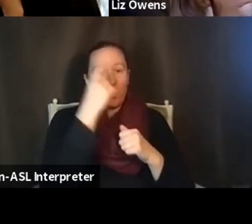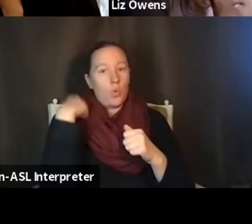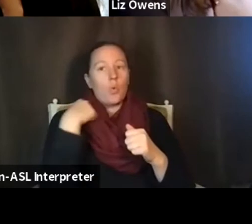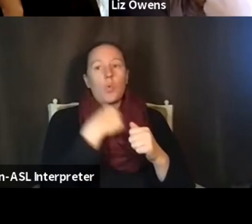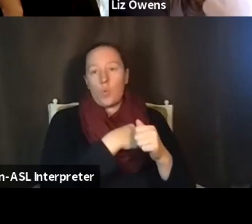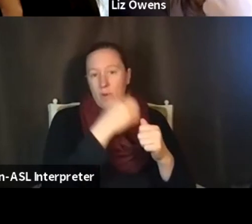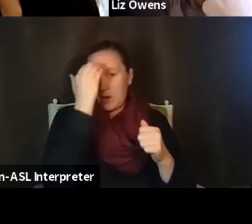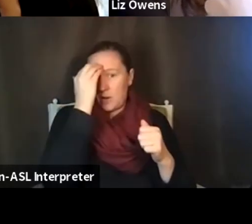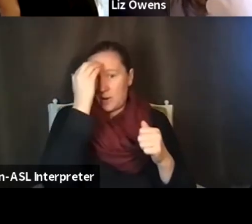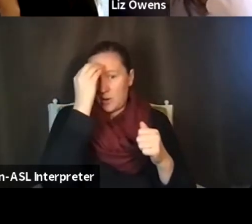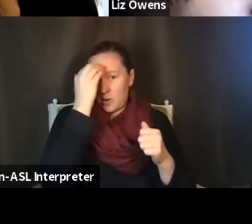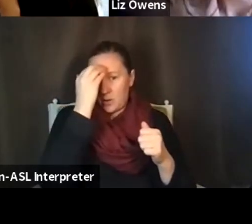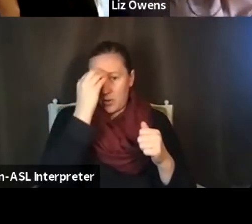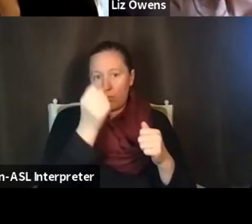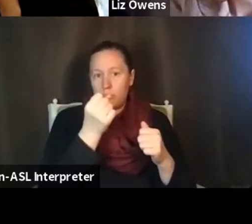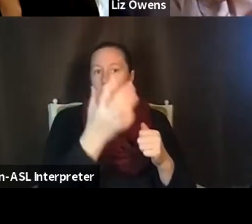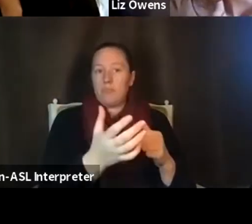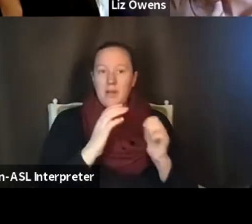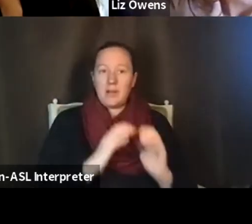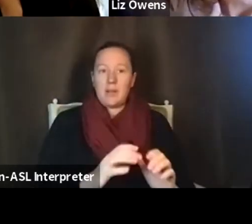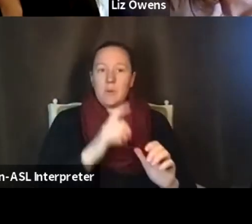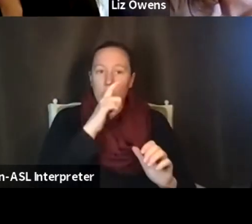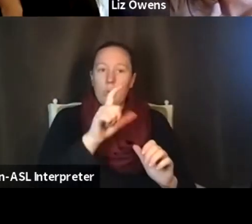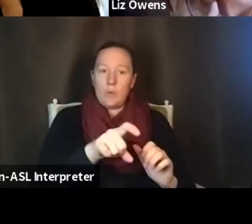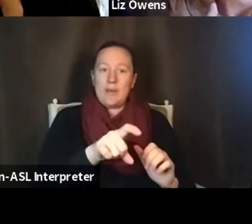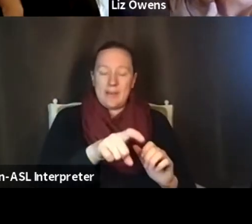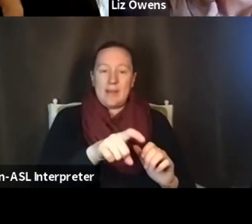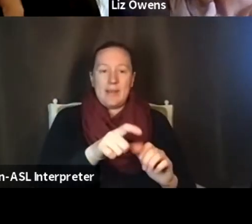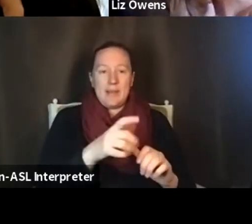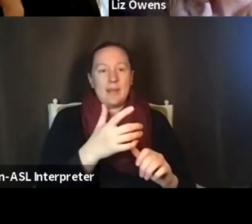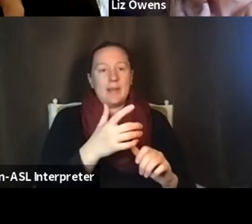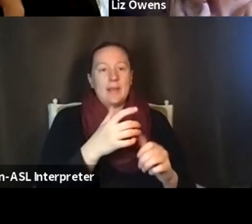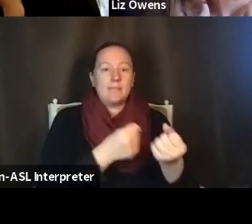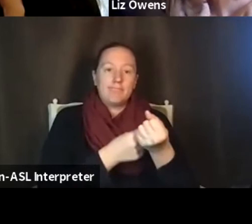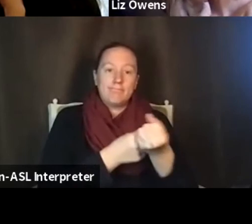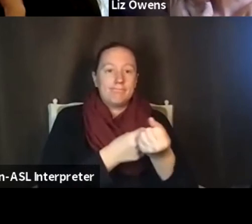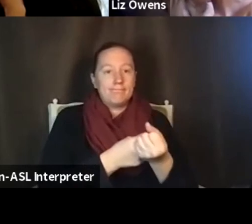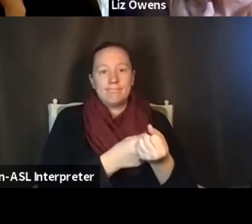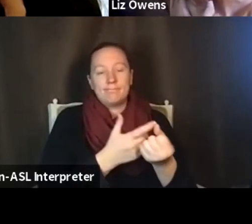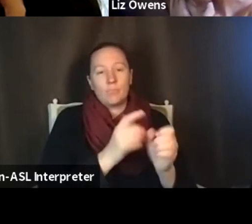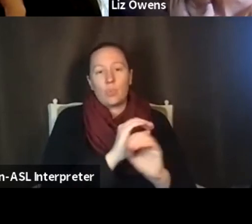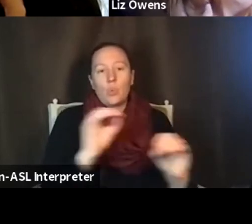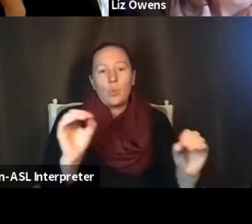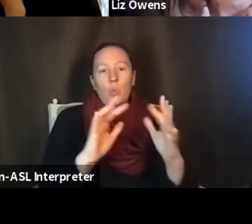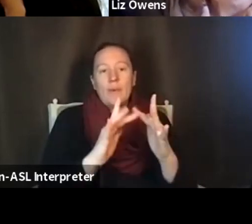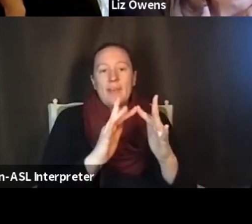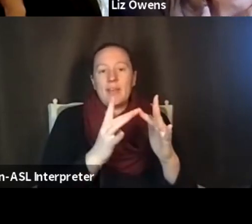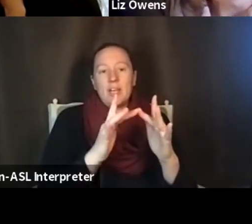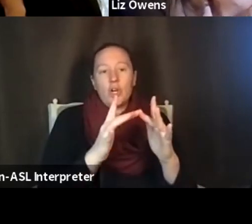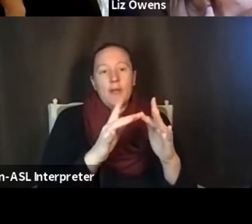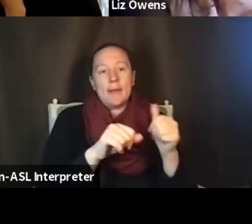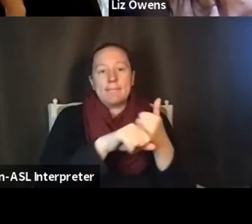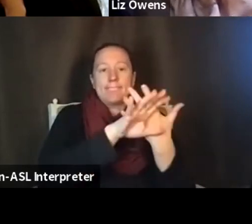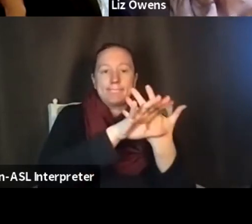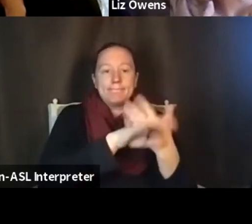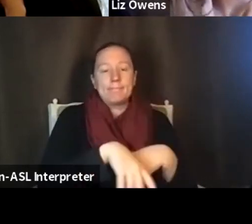cases, our clients that need that resource don't have the technology that they need. I think there are some instances in